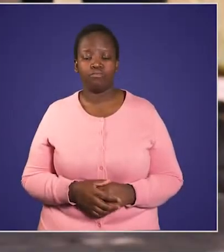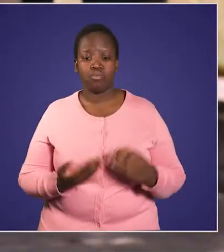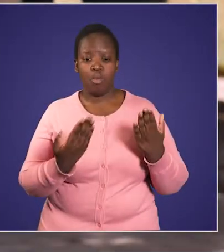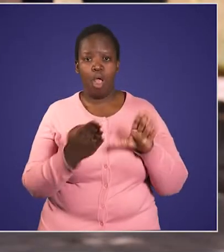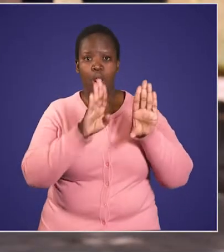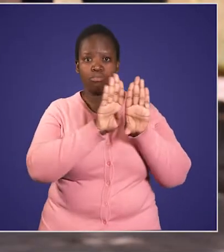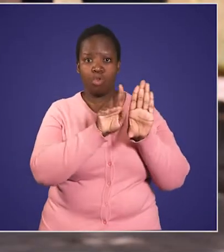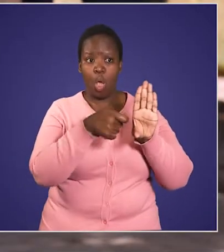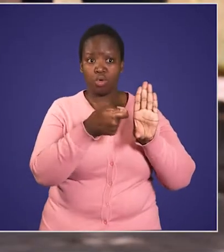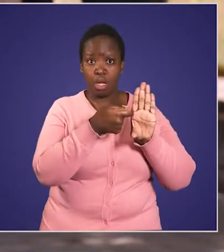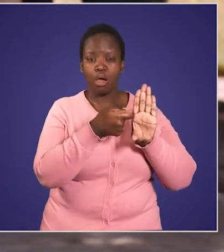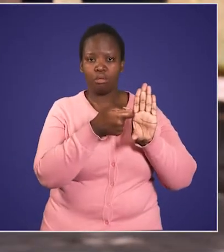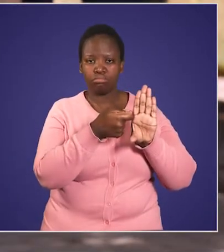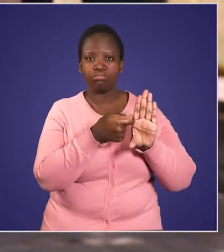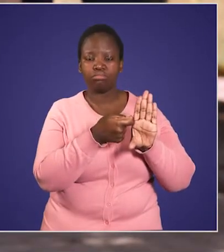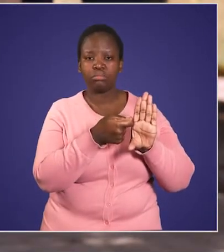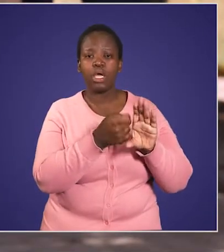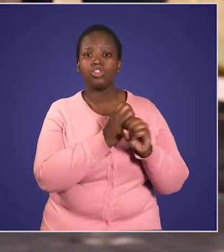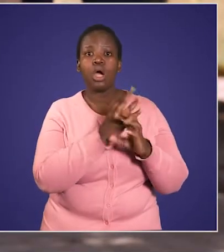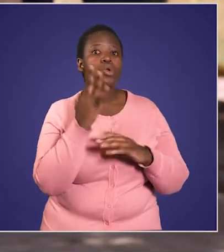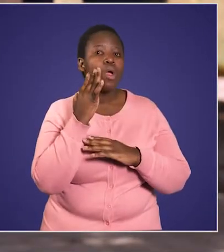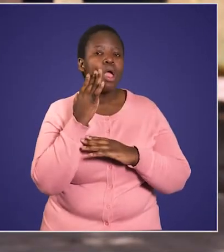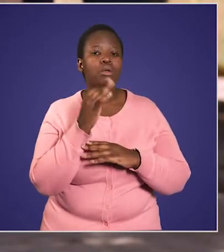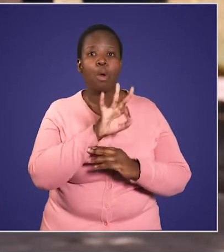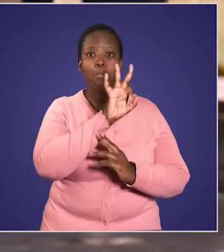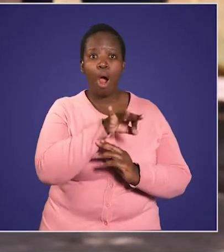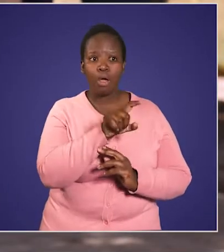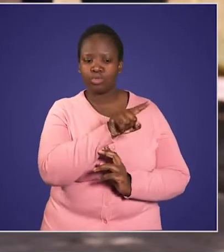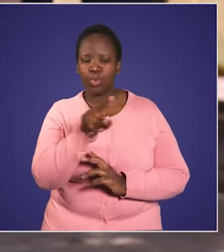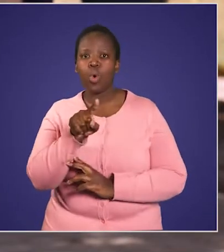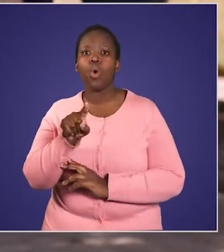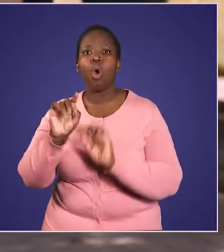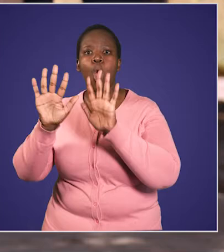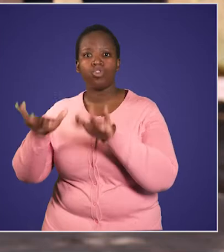Lockdown started in March till October 2020.